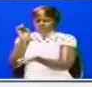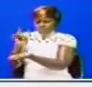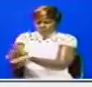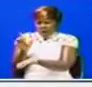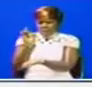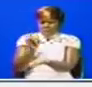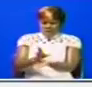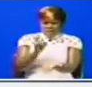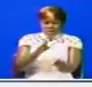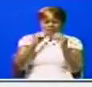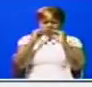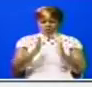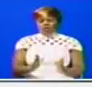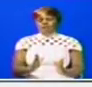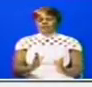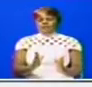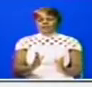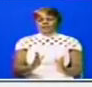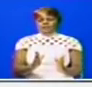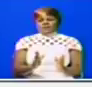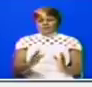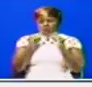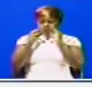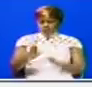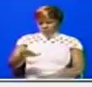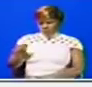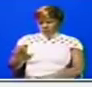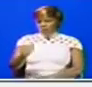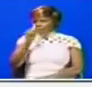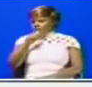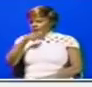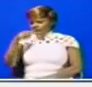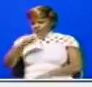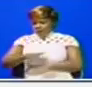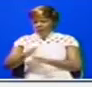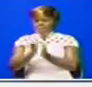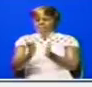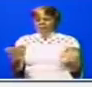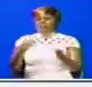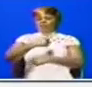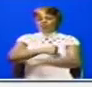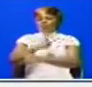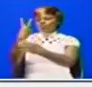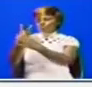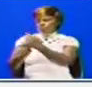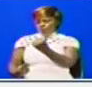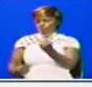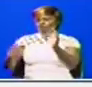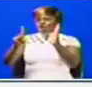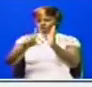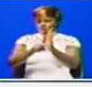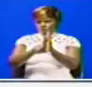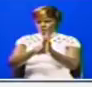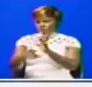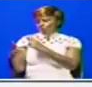and deregister these teachers. And it is those teachers, both in private and in public schools, because the law has